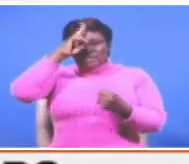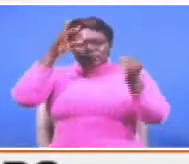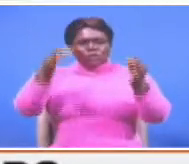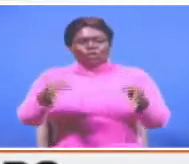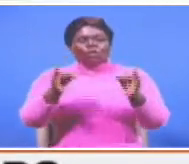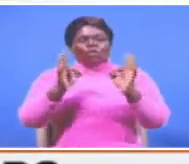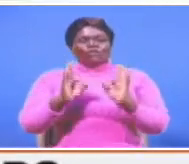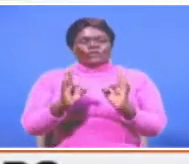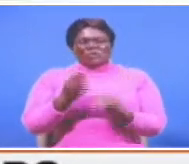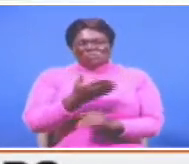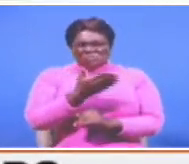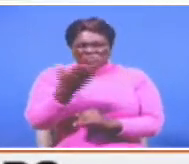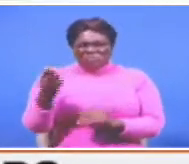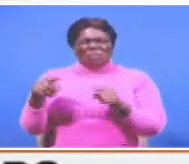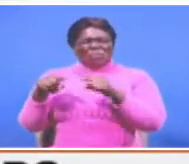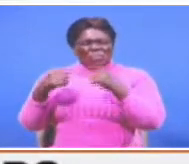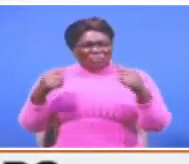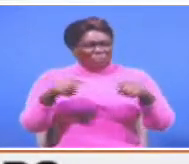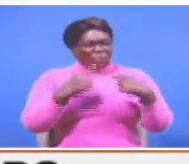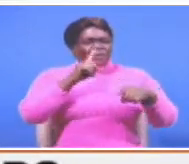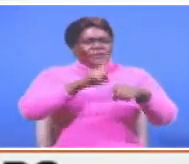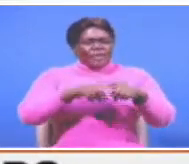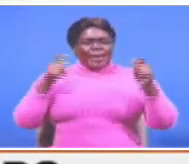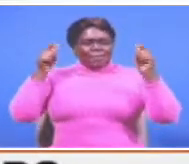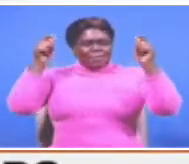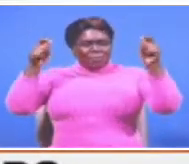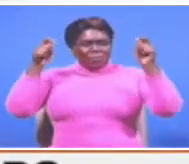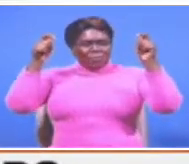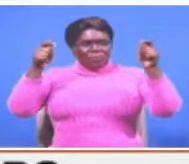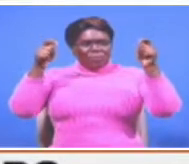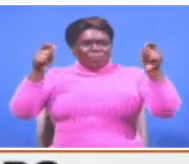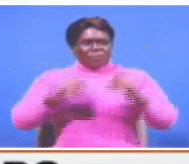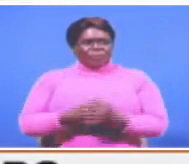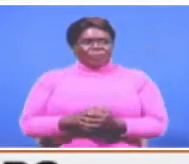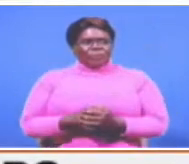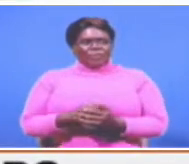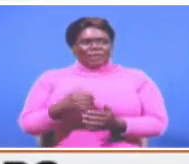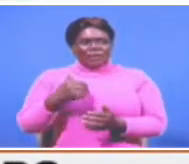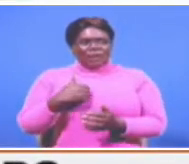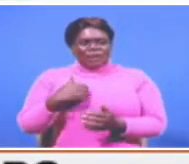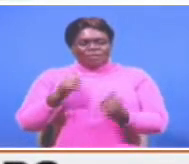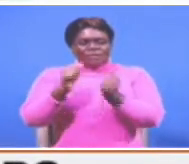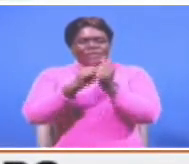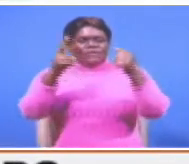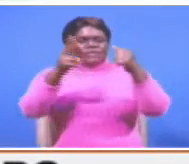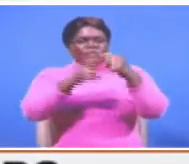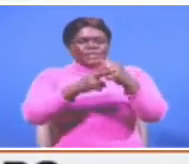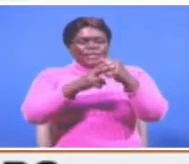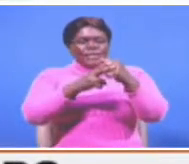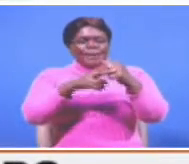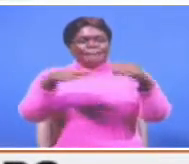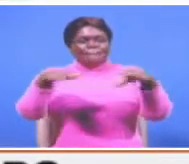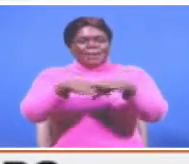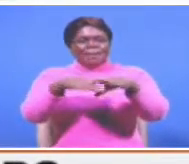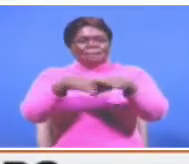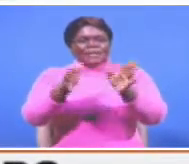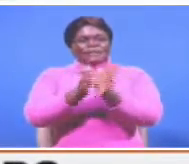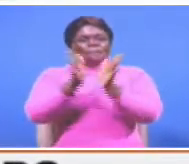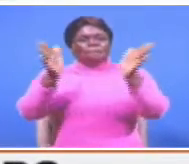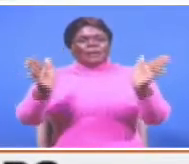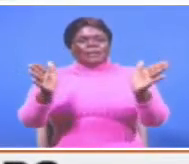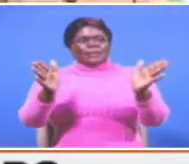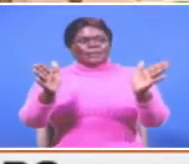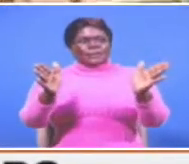officers who were injured during that time. We had 17 members of the public who